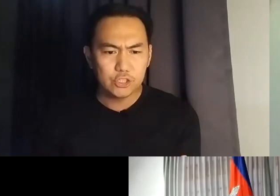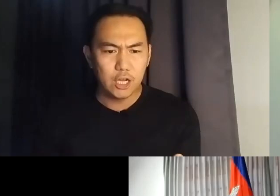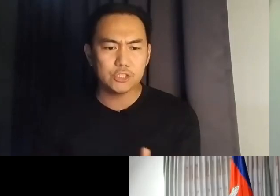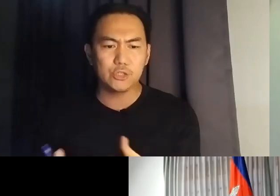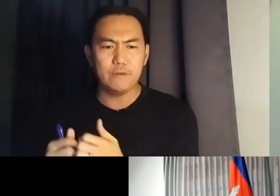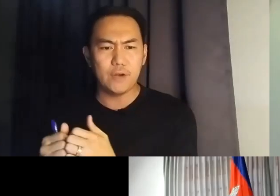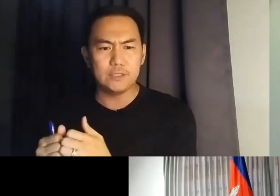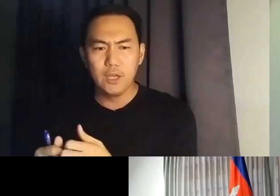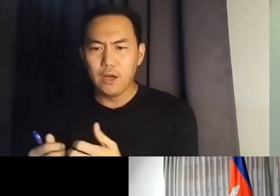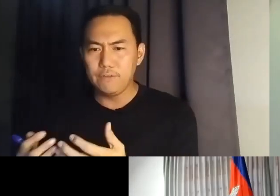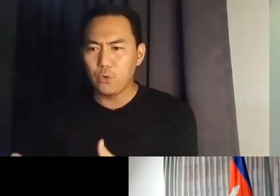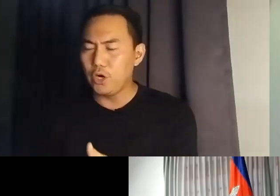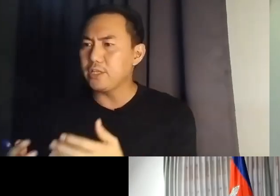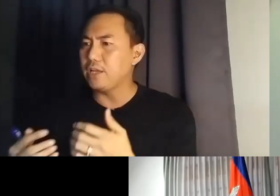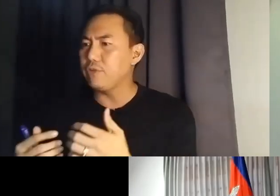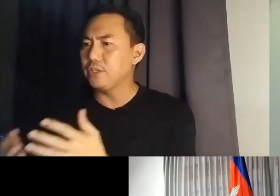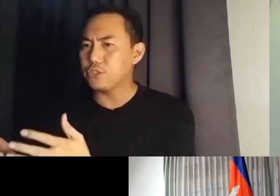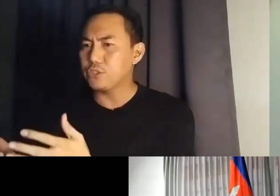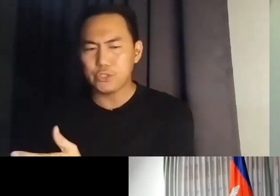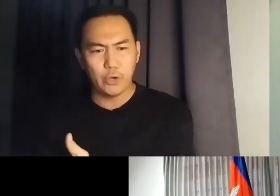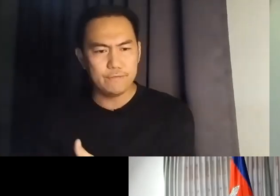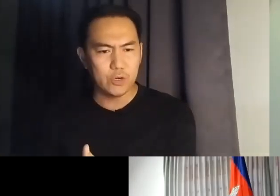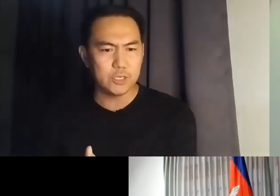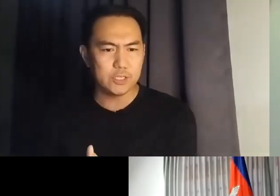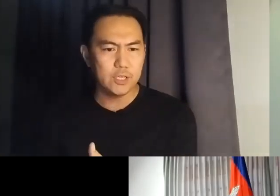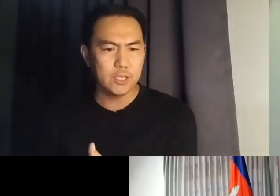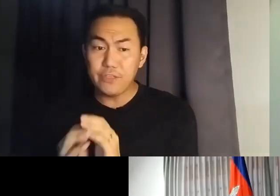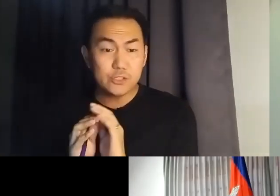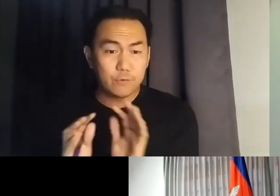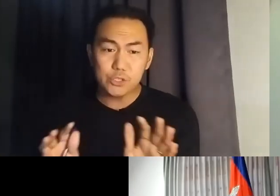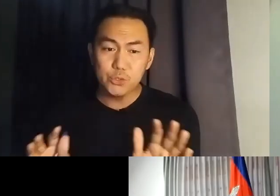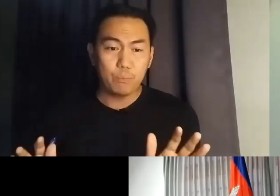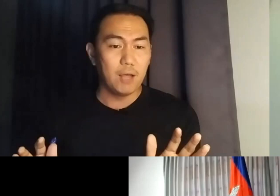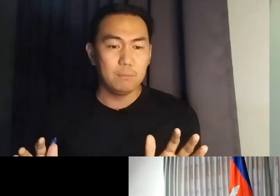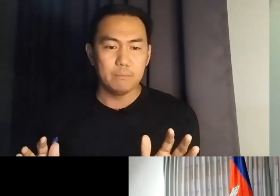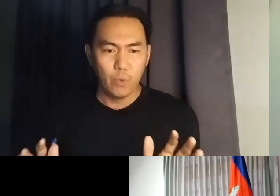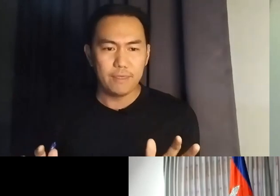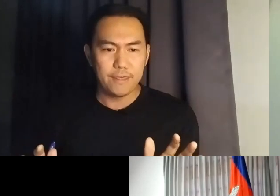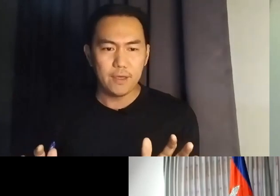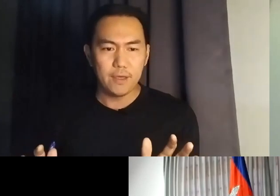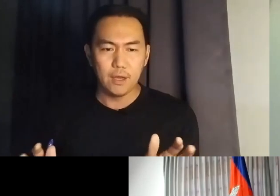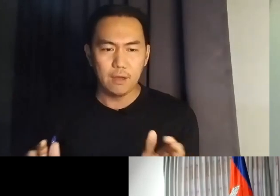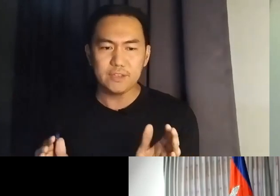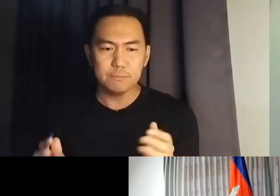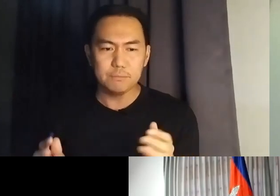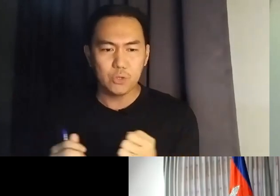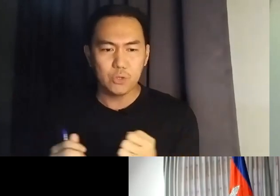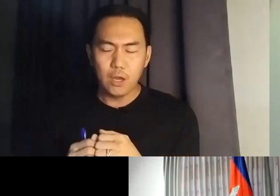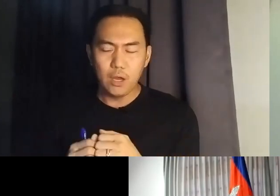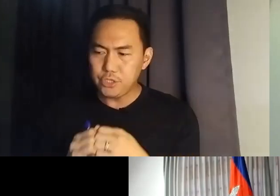of a judge, go in front of a court and retell their stories to law enforcers. There's, of course, no problem with